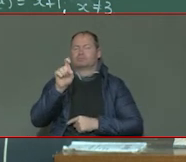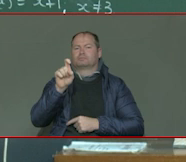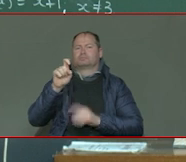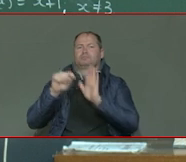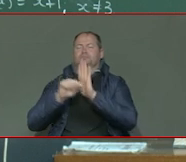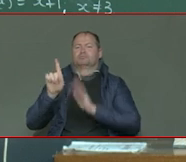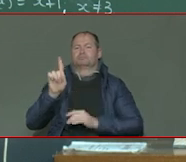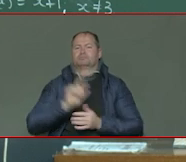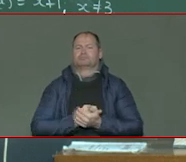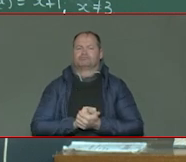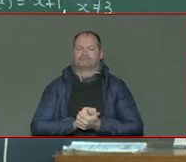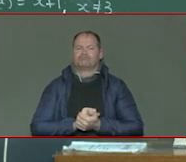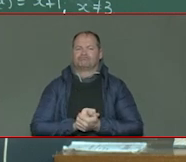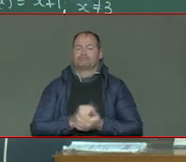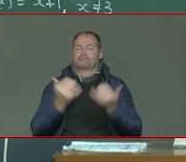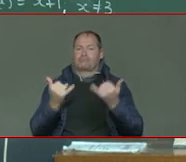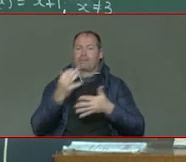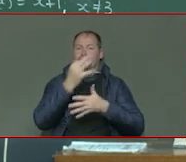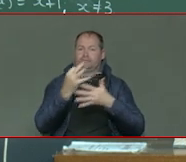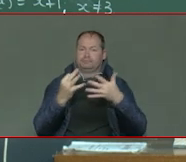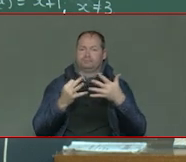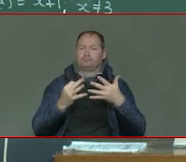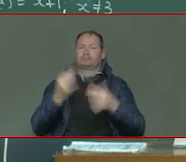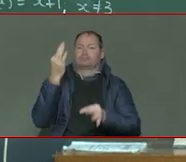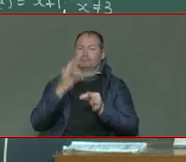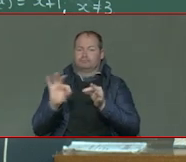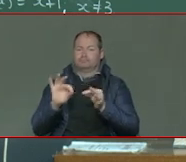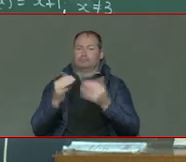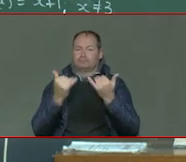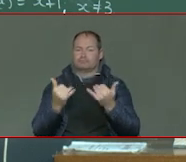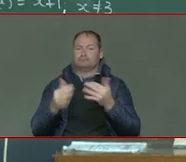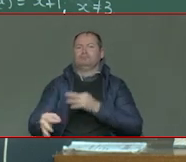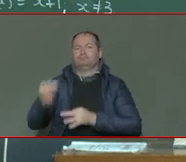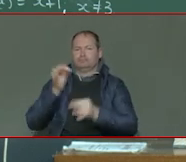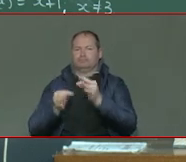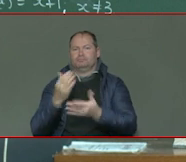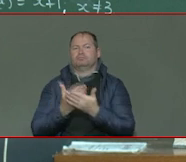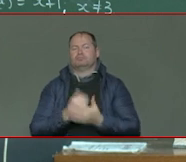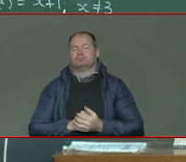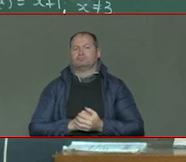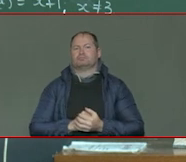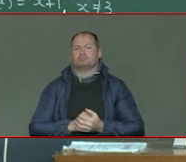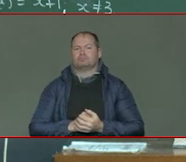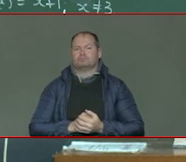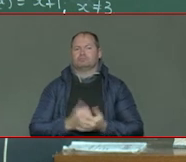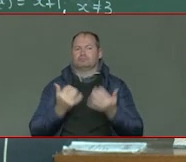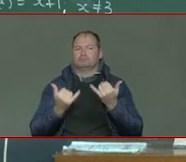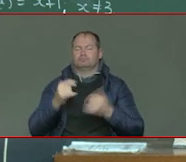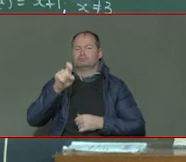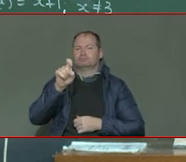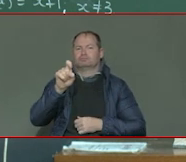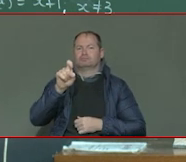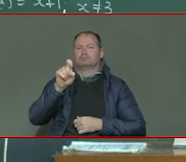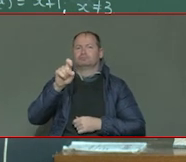Now, I factorize, I simplify, now I can substitute. So when you put x equal to 1 into